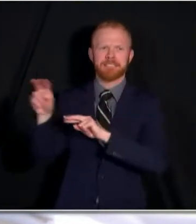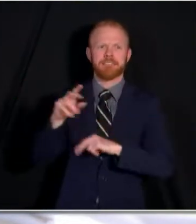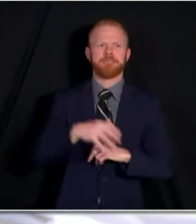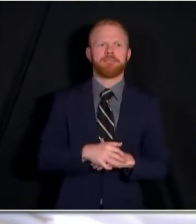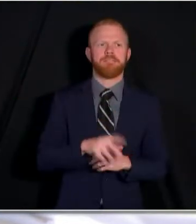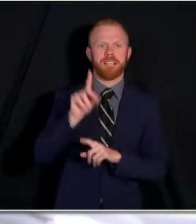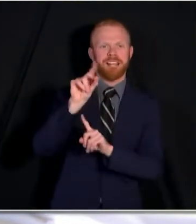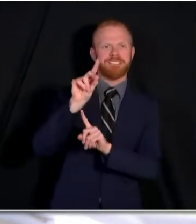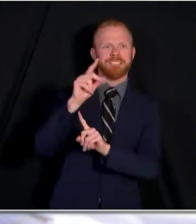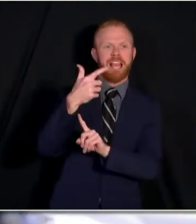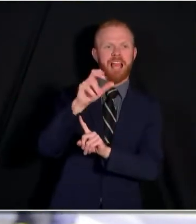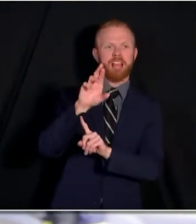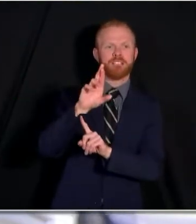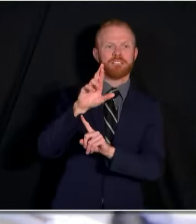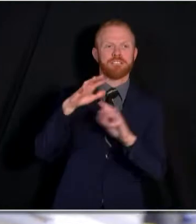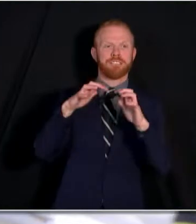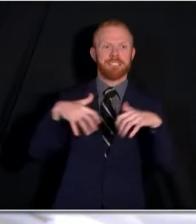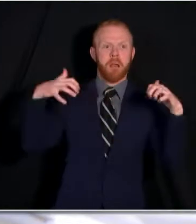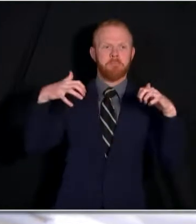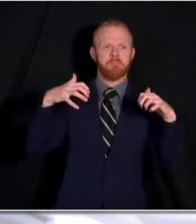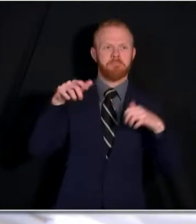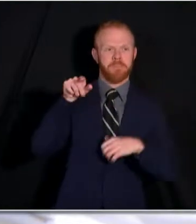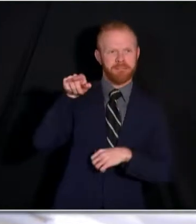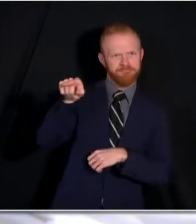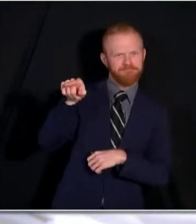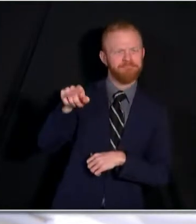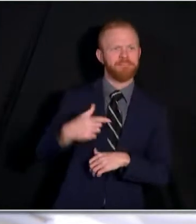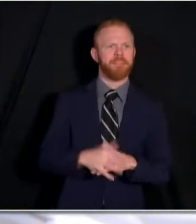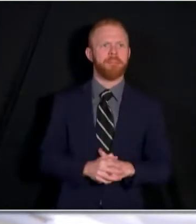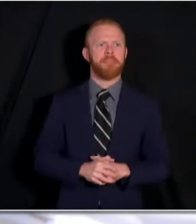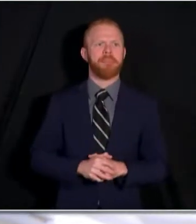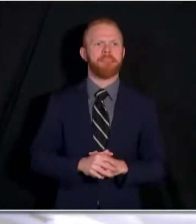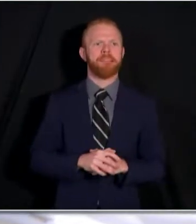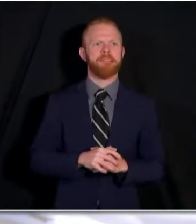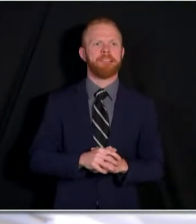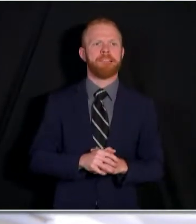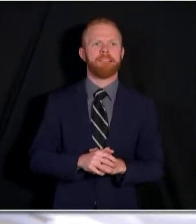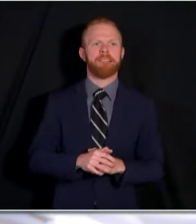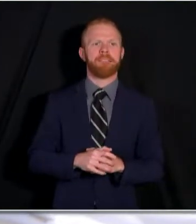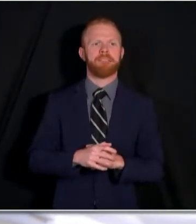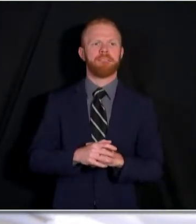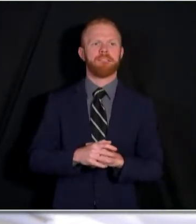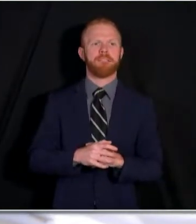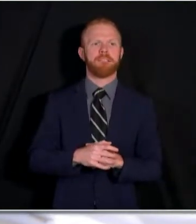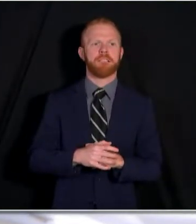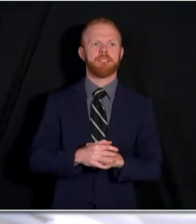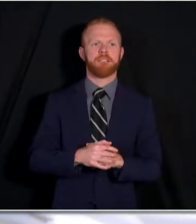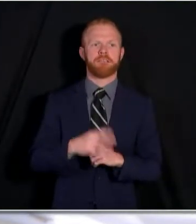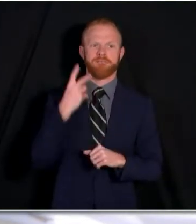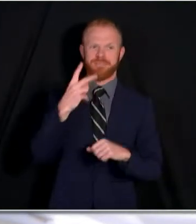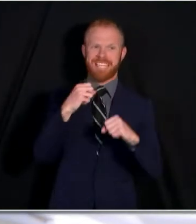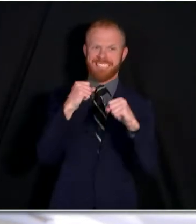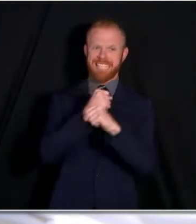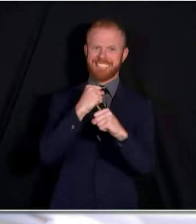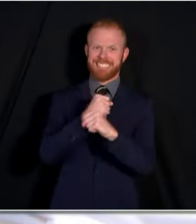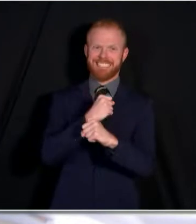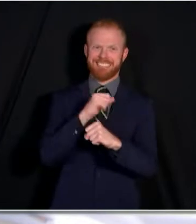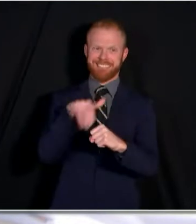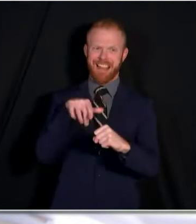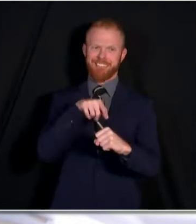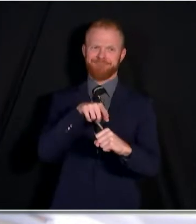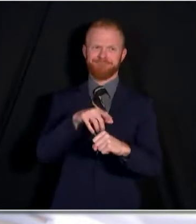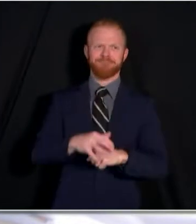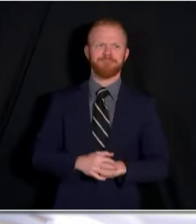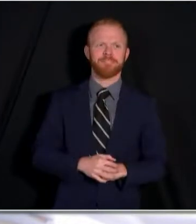sites, to look at our mobile teams that the county and the city has, because you see those statistics, And you're right, Governor, and you're right, Supervisor, the statistics